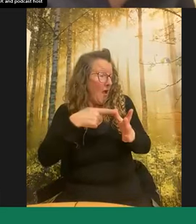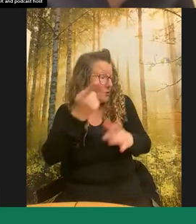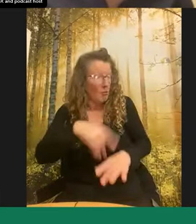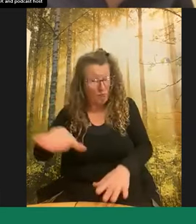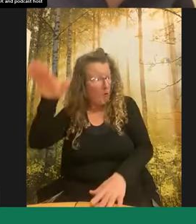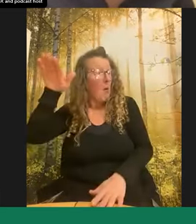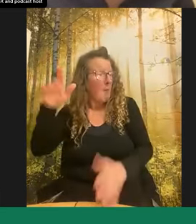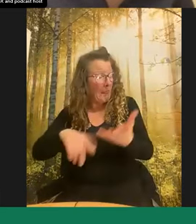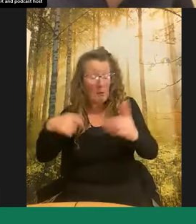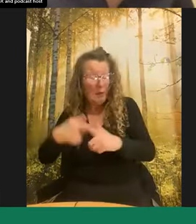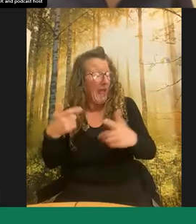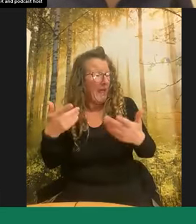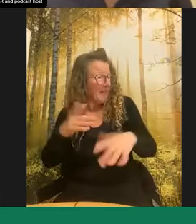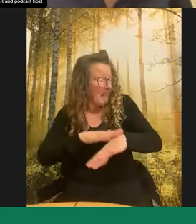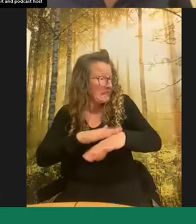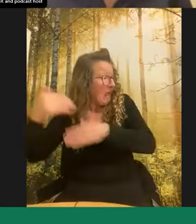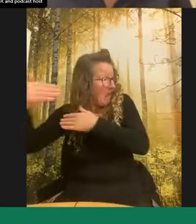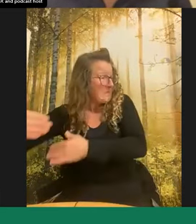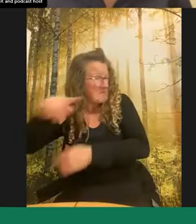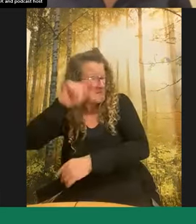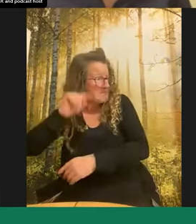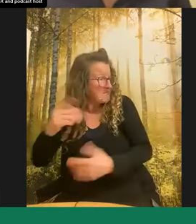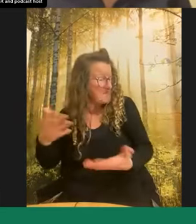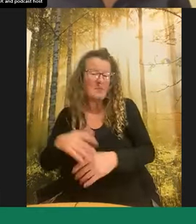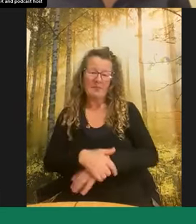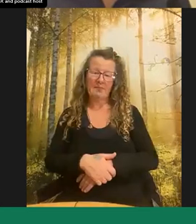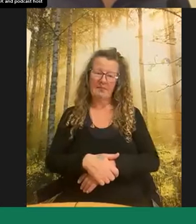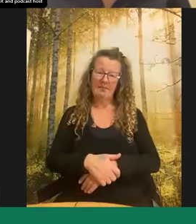in the UK during that period. So